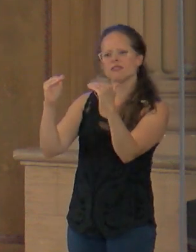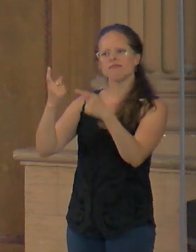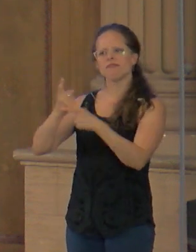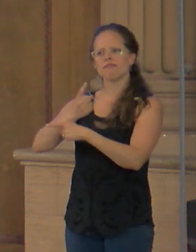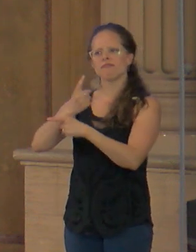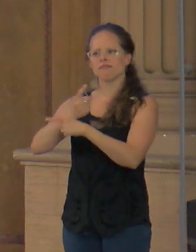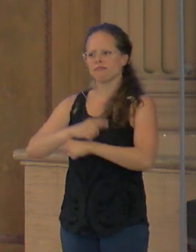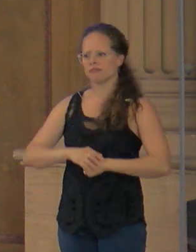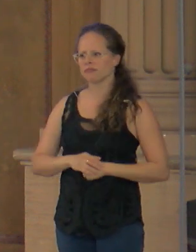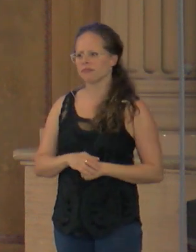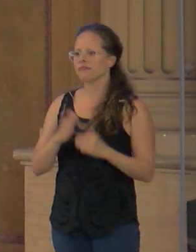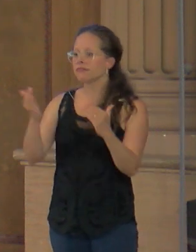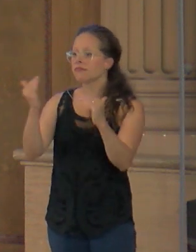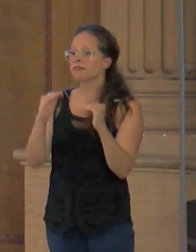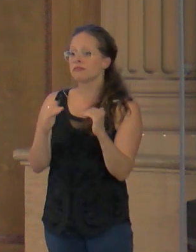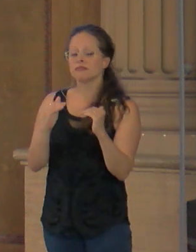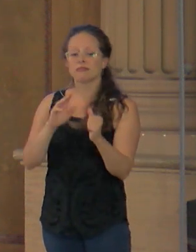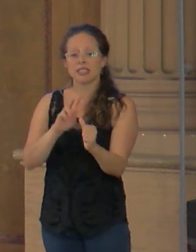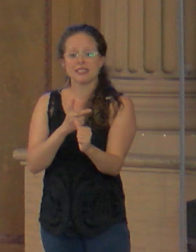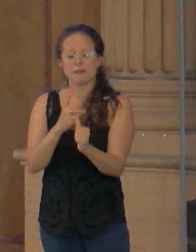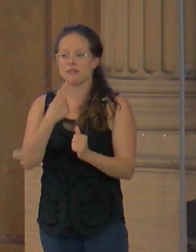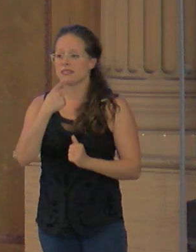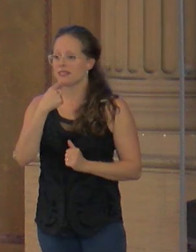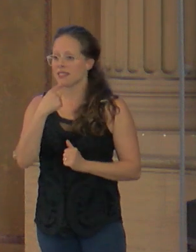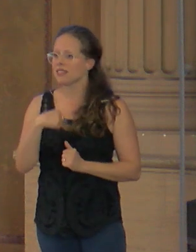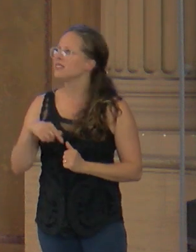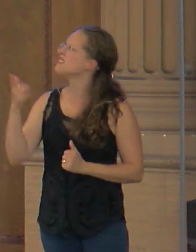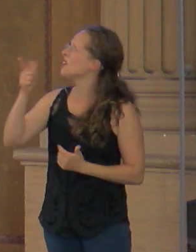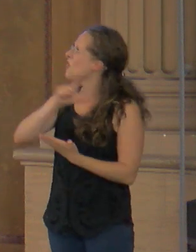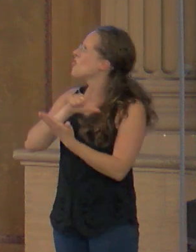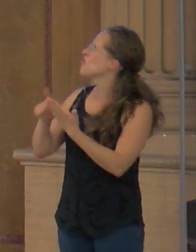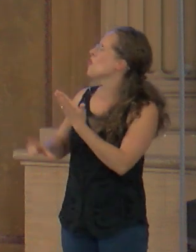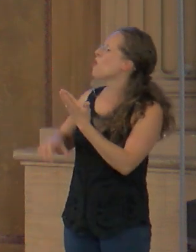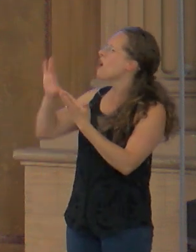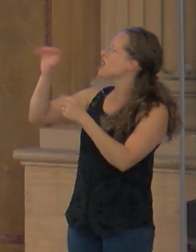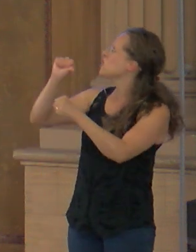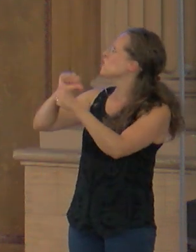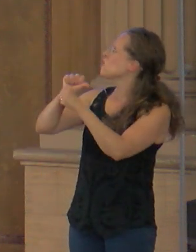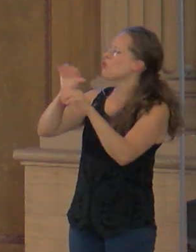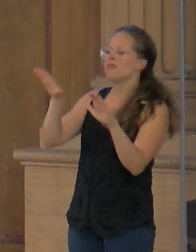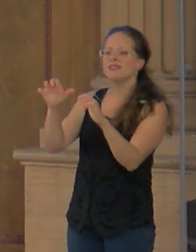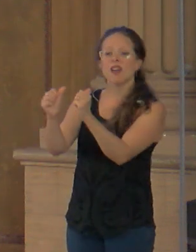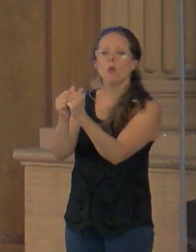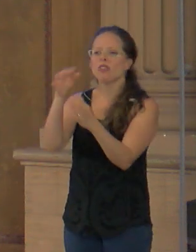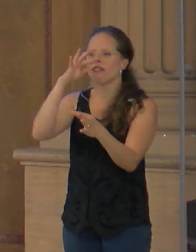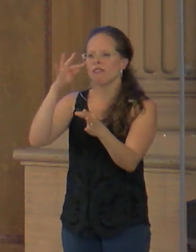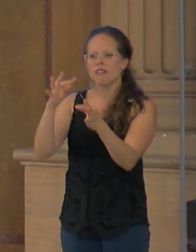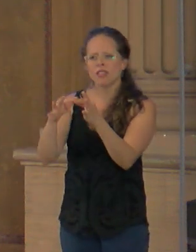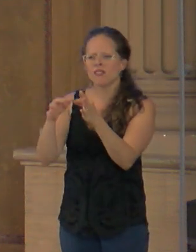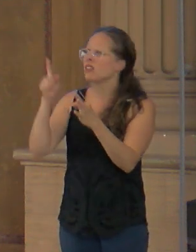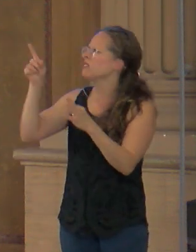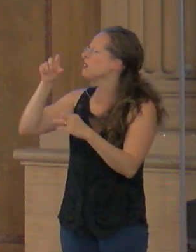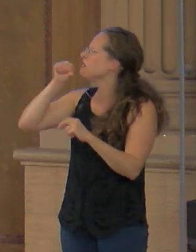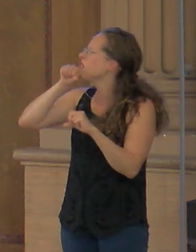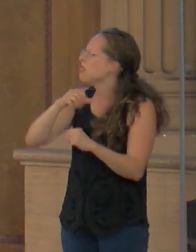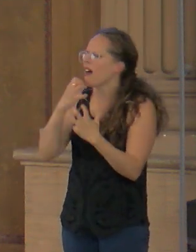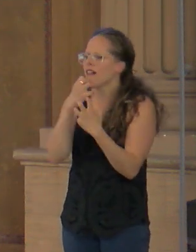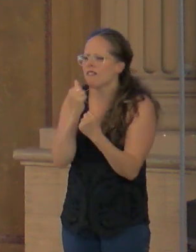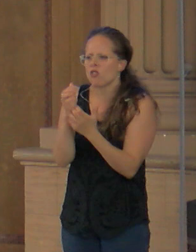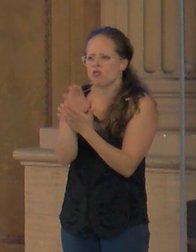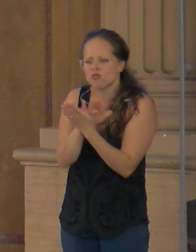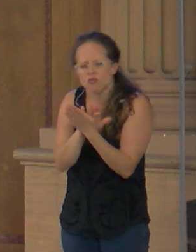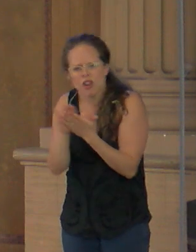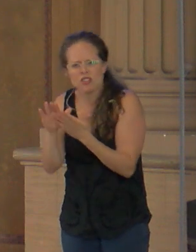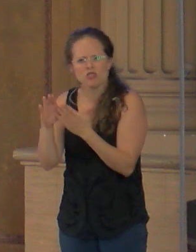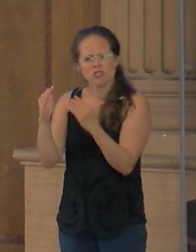through 5 say, "For the word of the Lord is upright, and all his work is done in faithfulness. He loves righteousness and justice. The earth